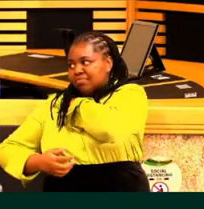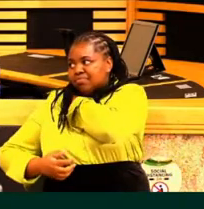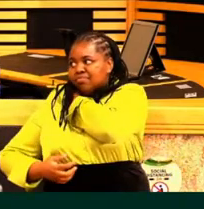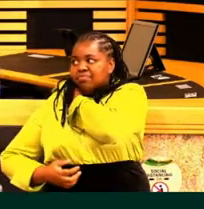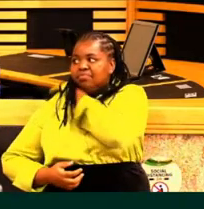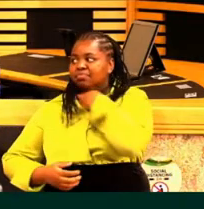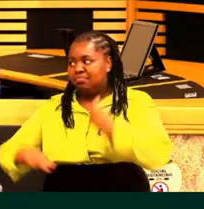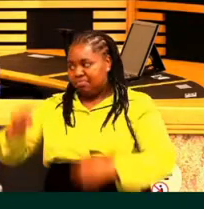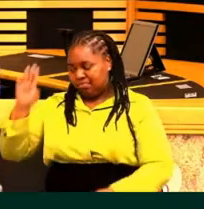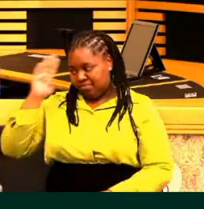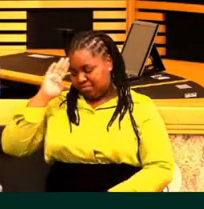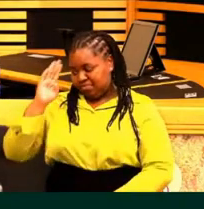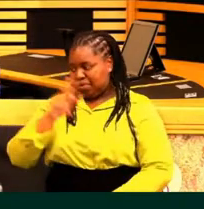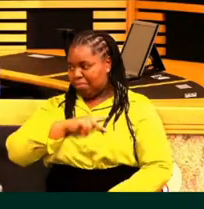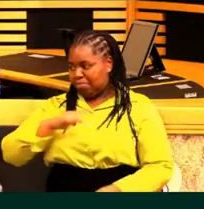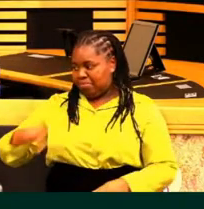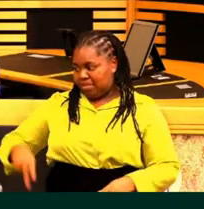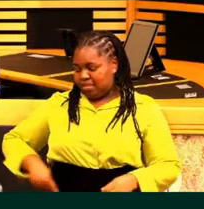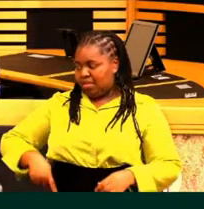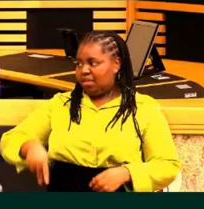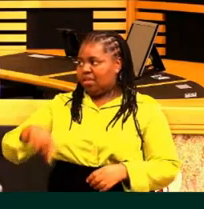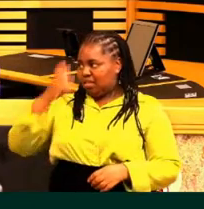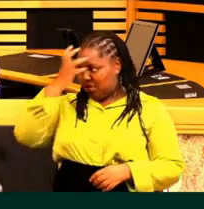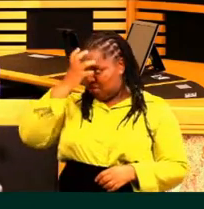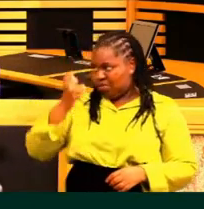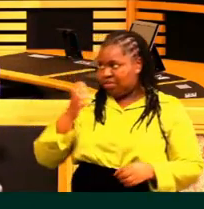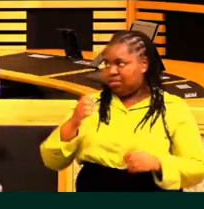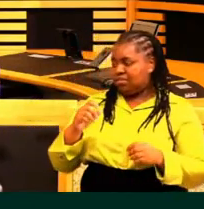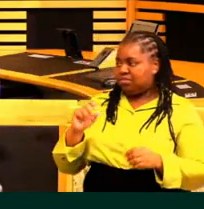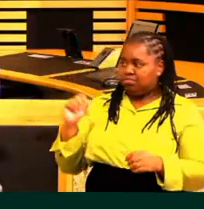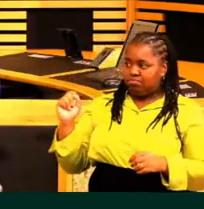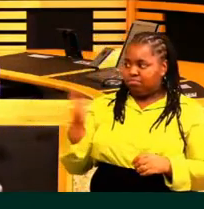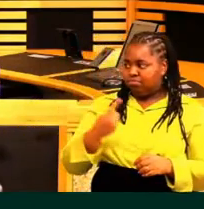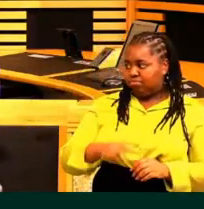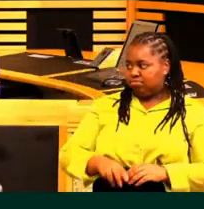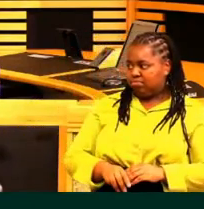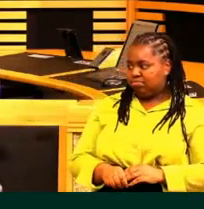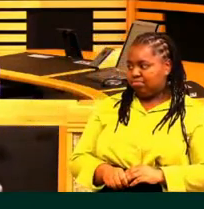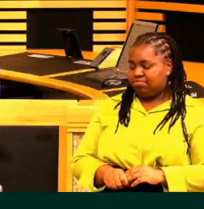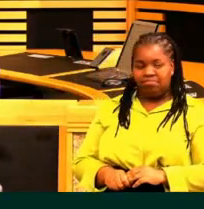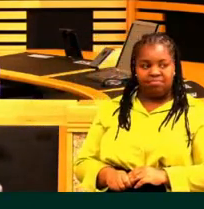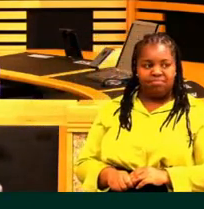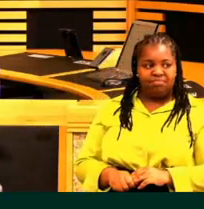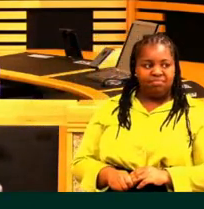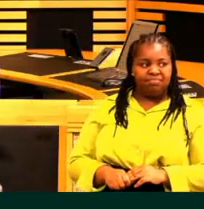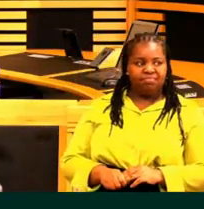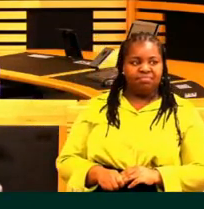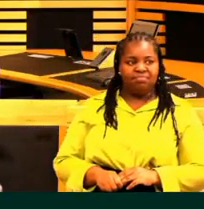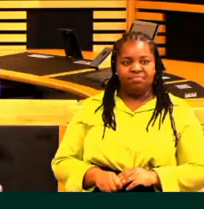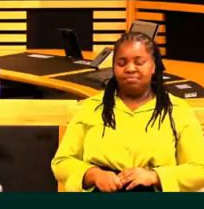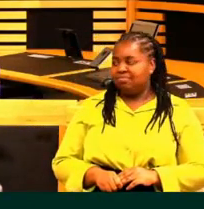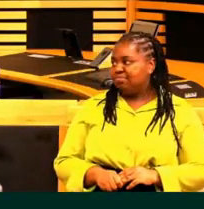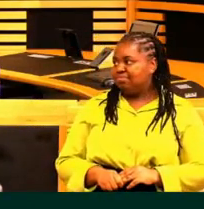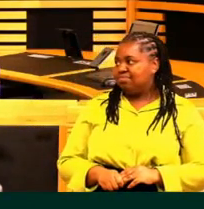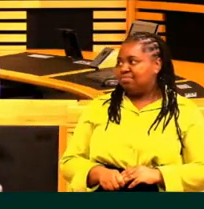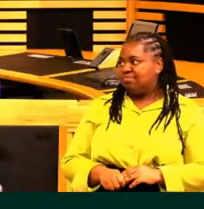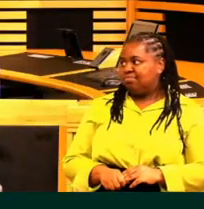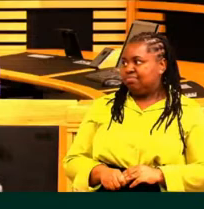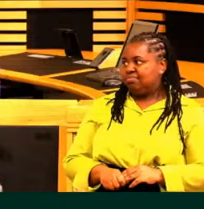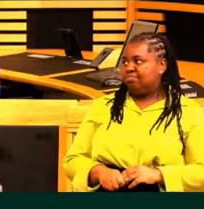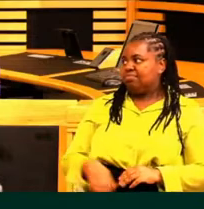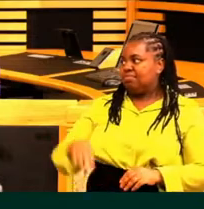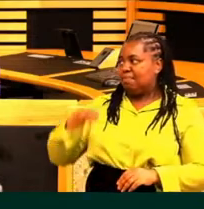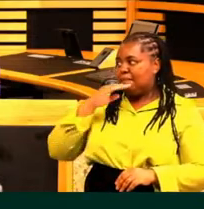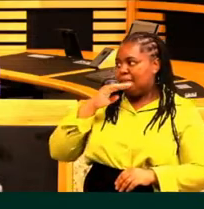uh and the house at Large dialectical materialistic